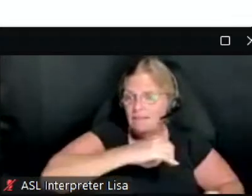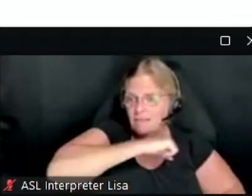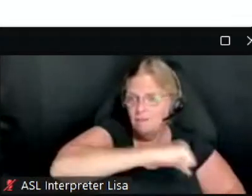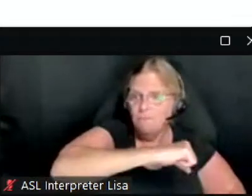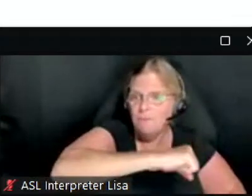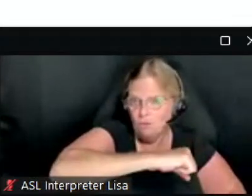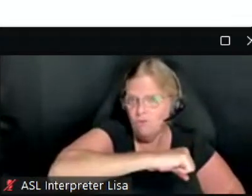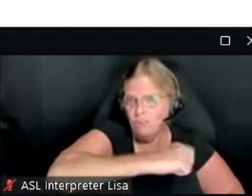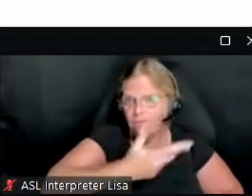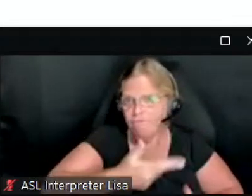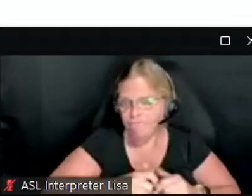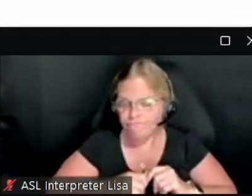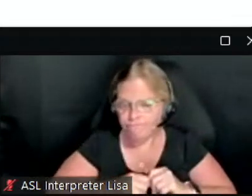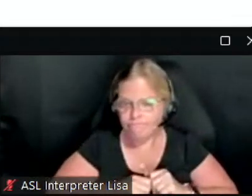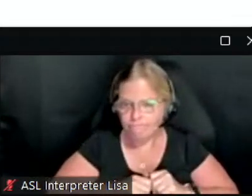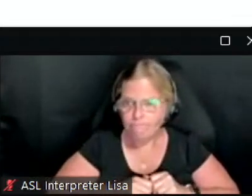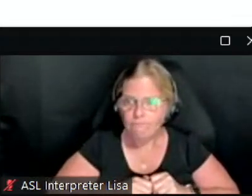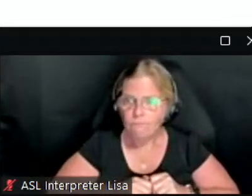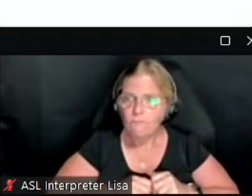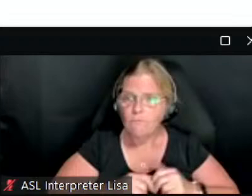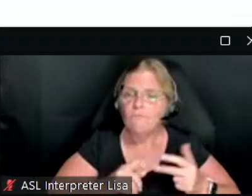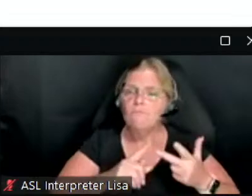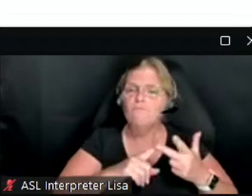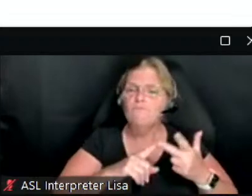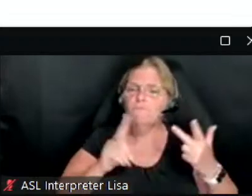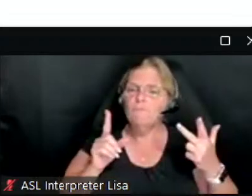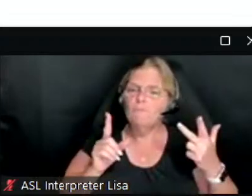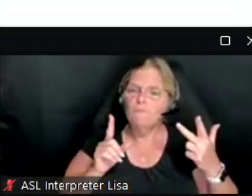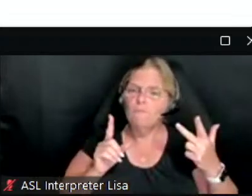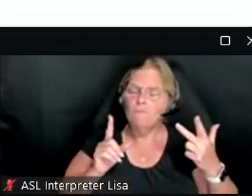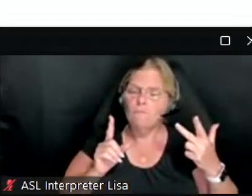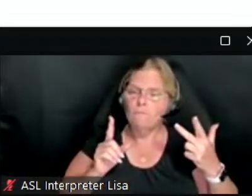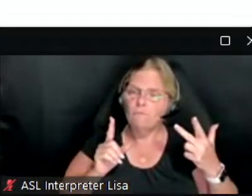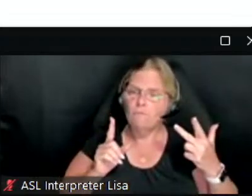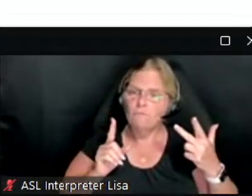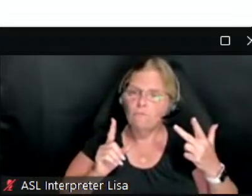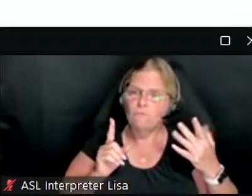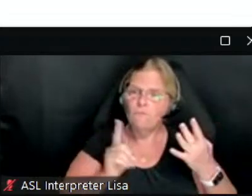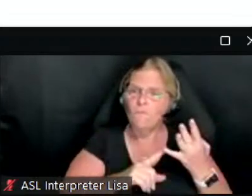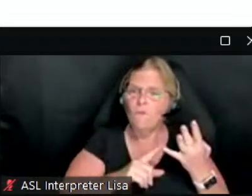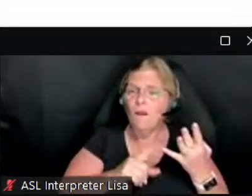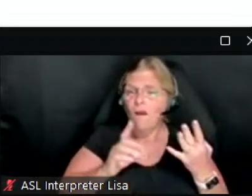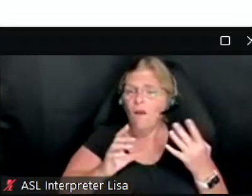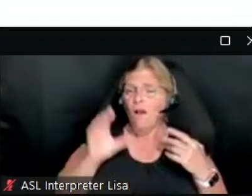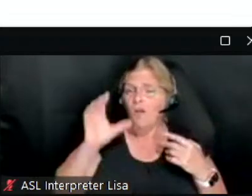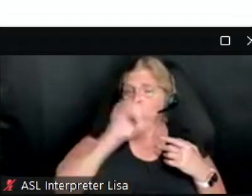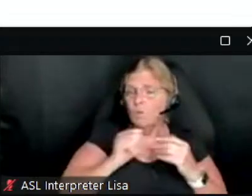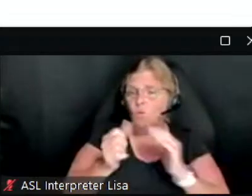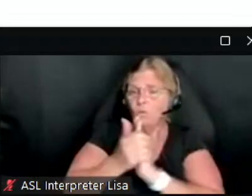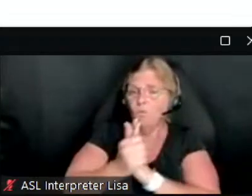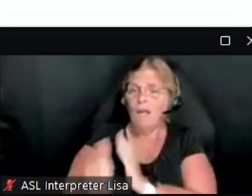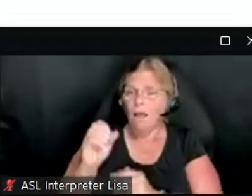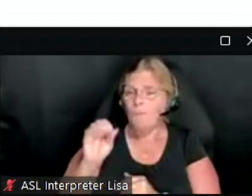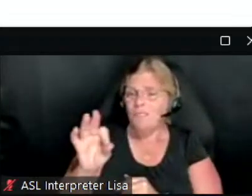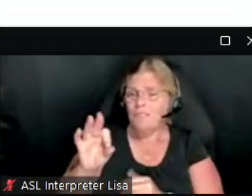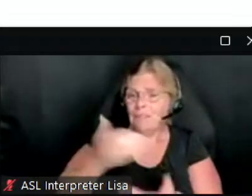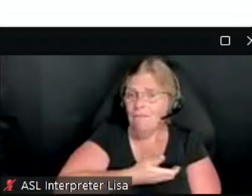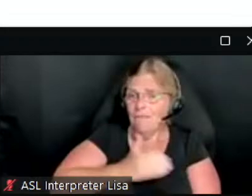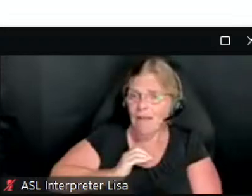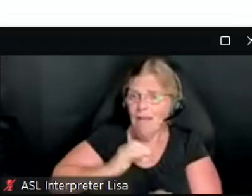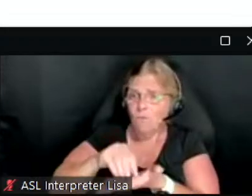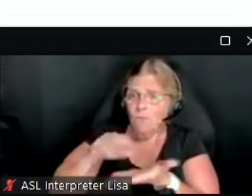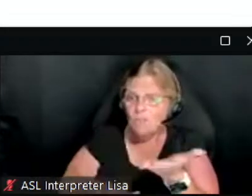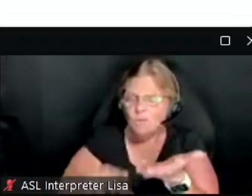instances. And then we also, along the lines of presumed competence and the skills, what does